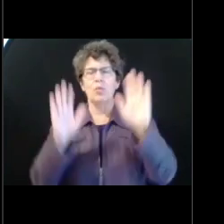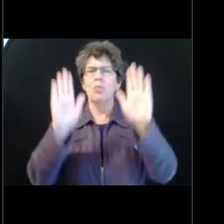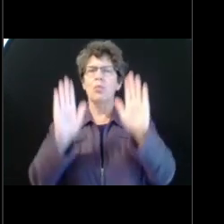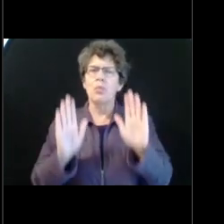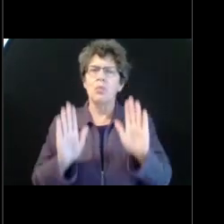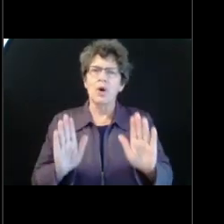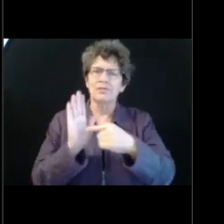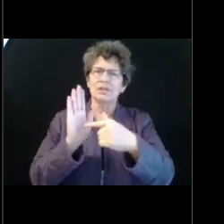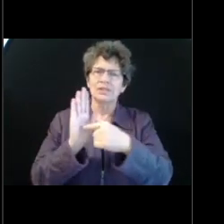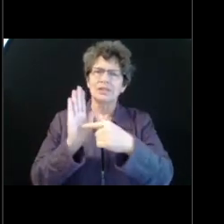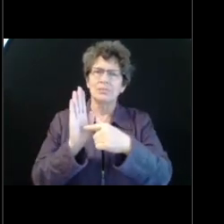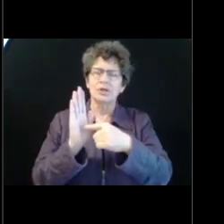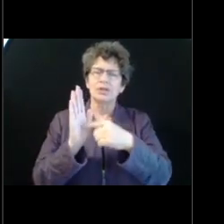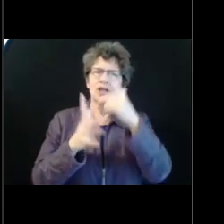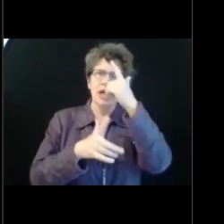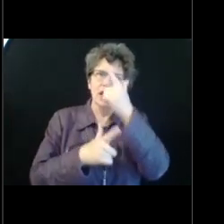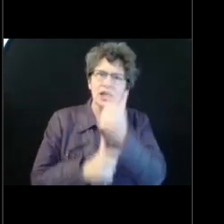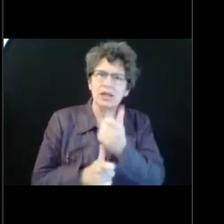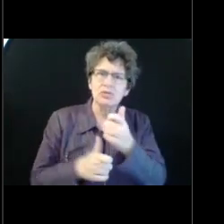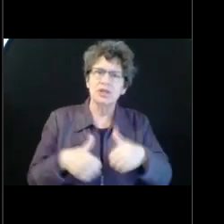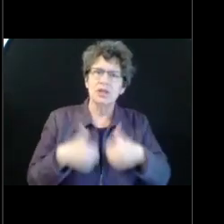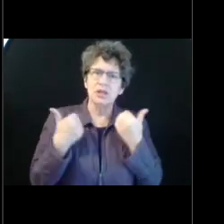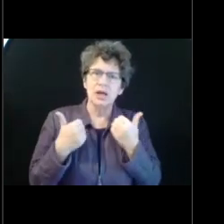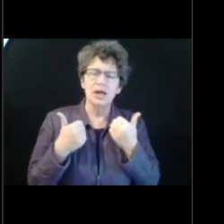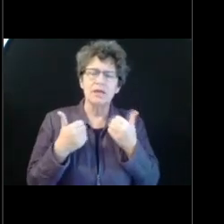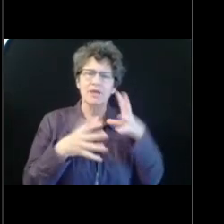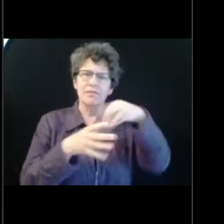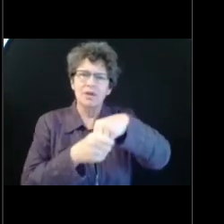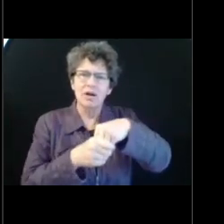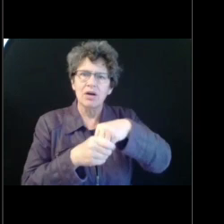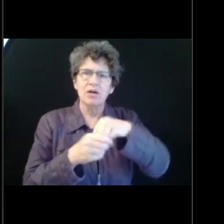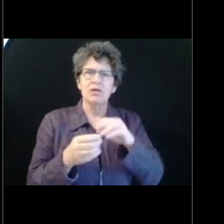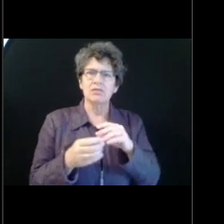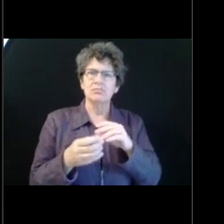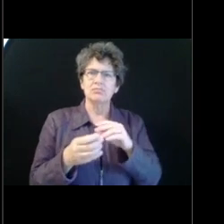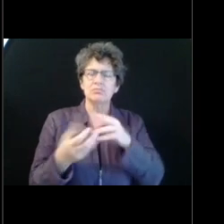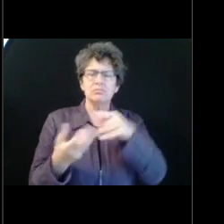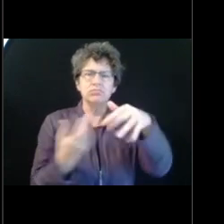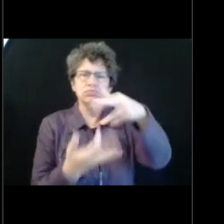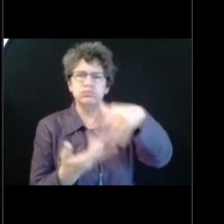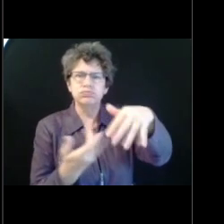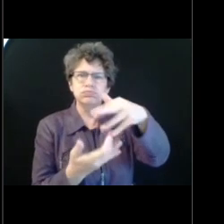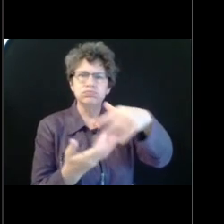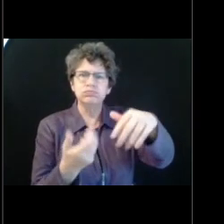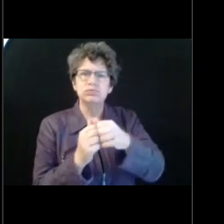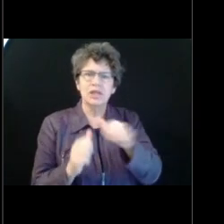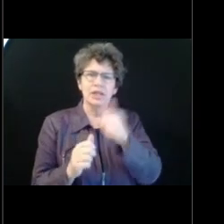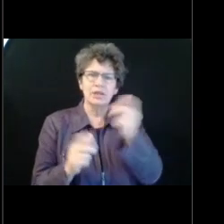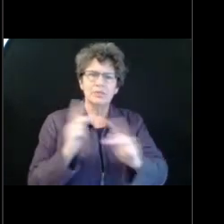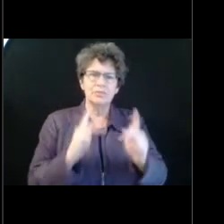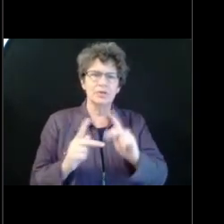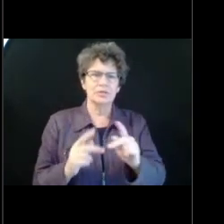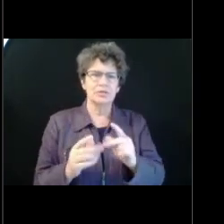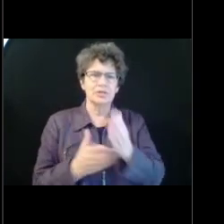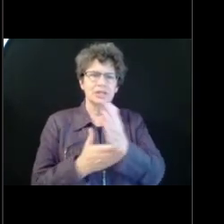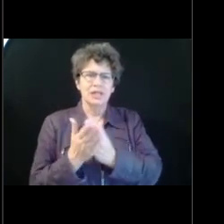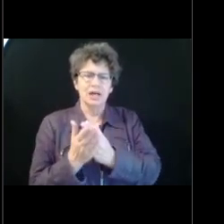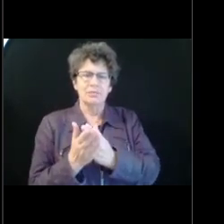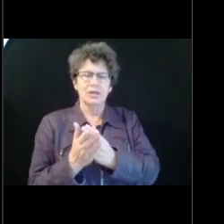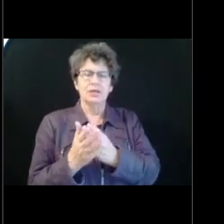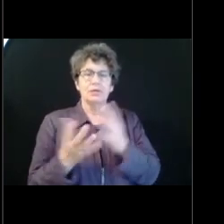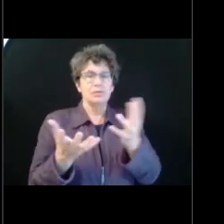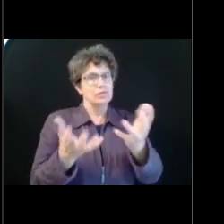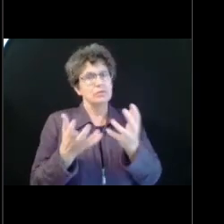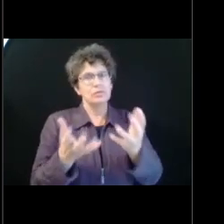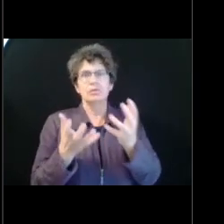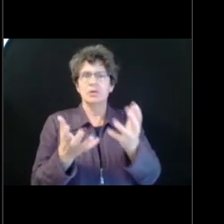interested, staying involved, keeping track of other people. Part of it was by being determined. So what did I learn from